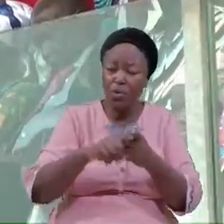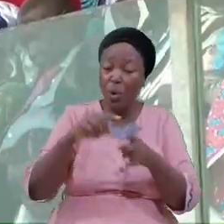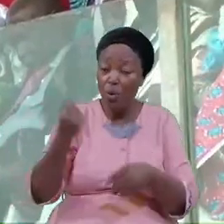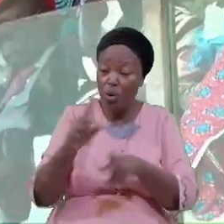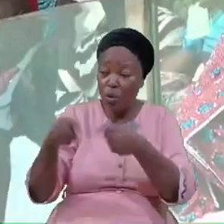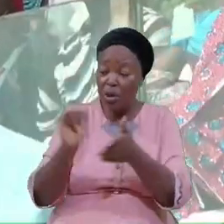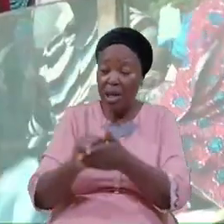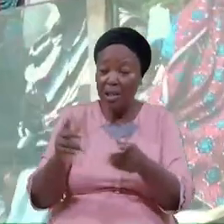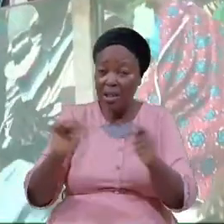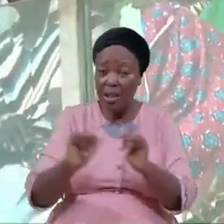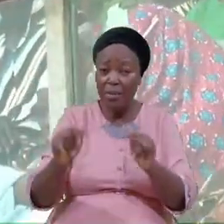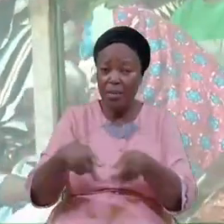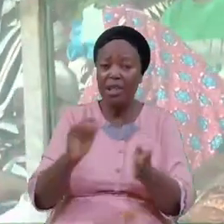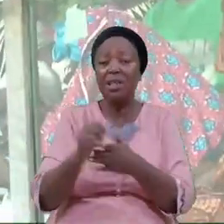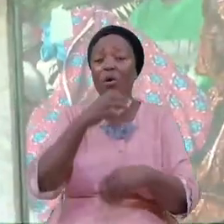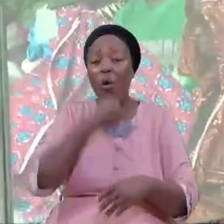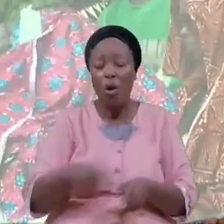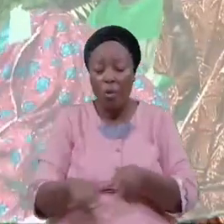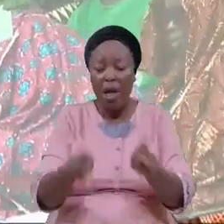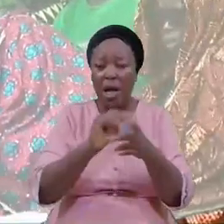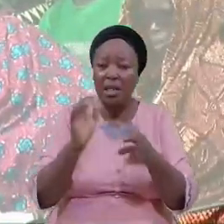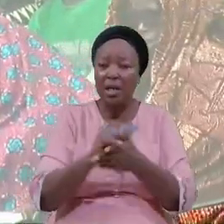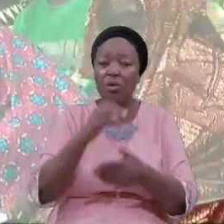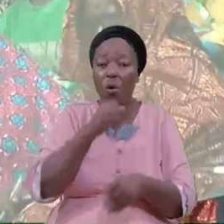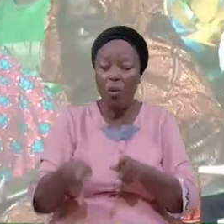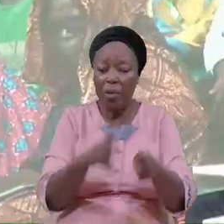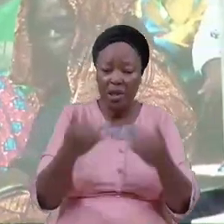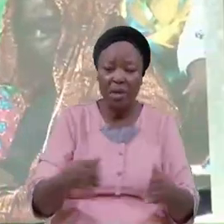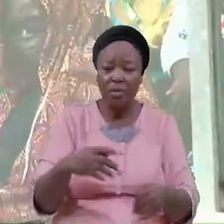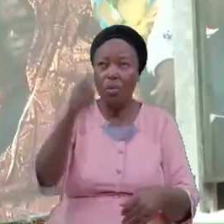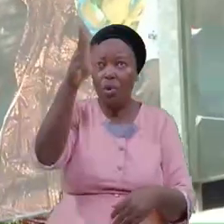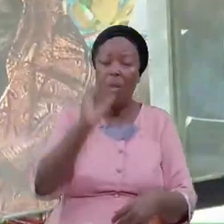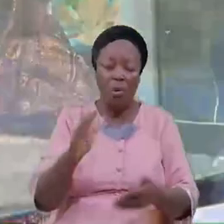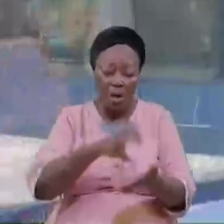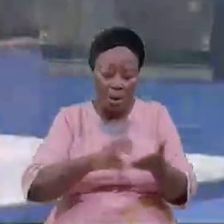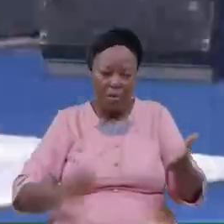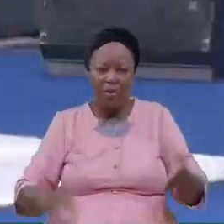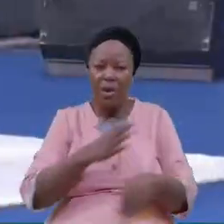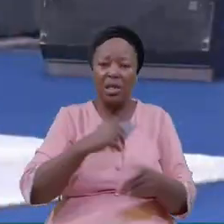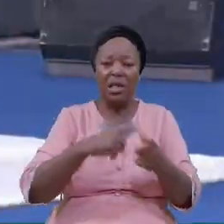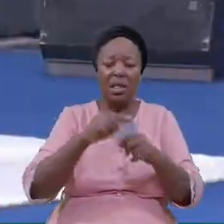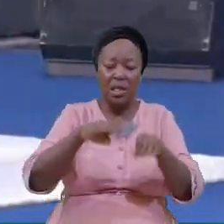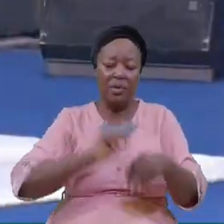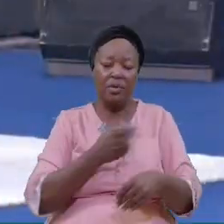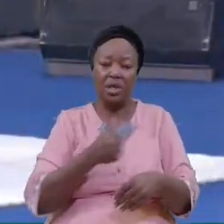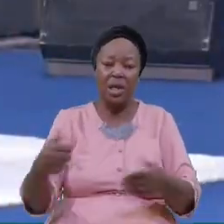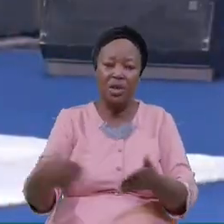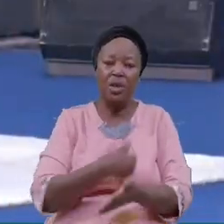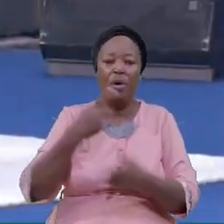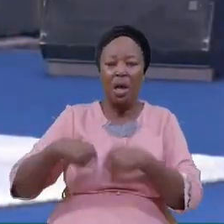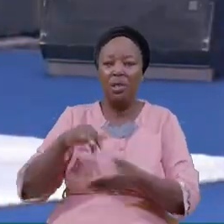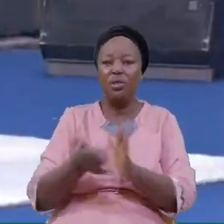old heart. And the old heart now, God will remove and he'll give us a new heart. Dans notre cerveau, dans